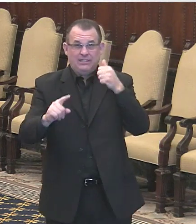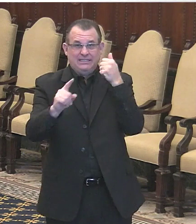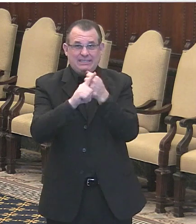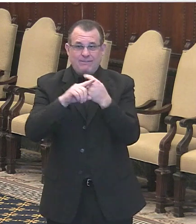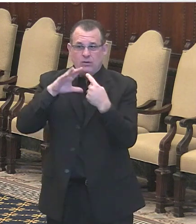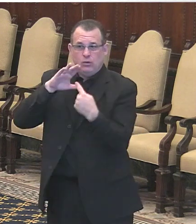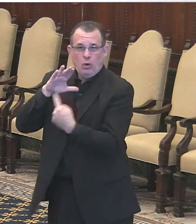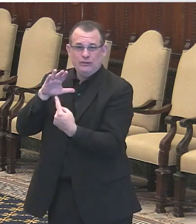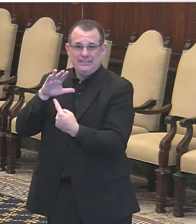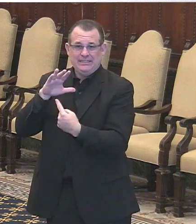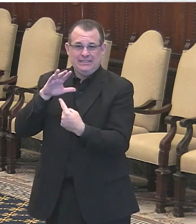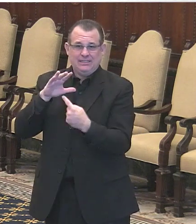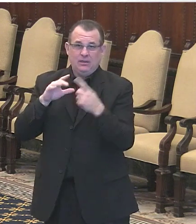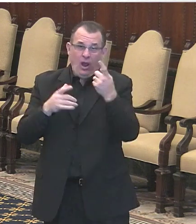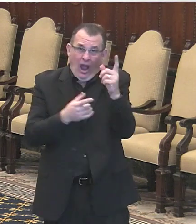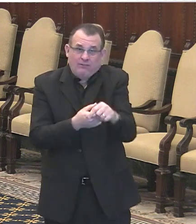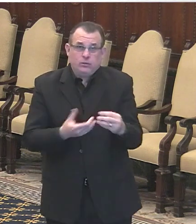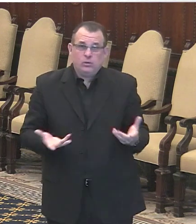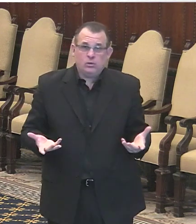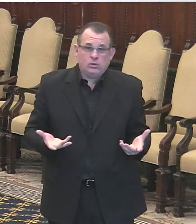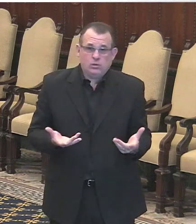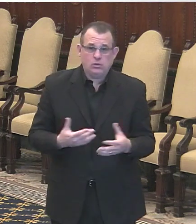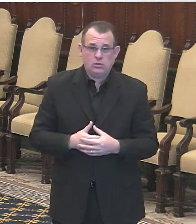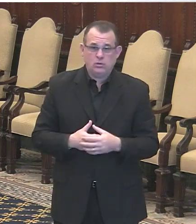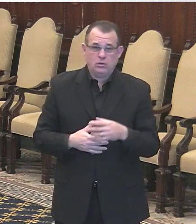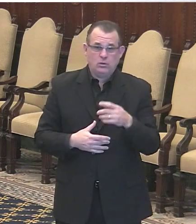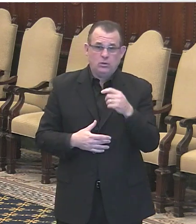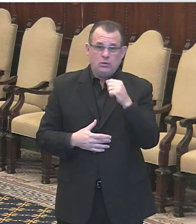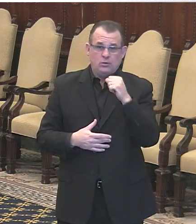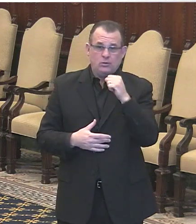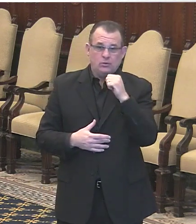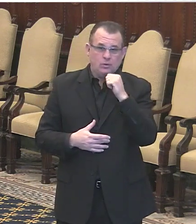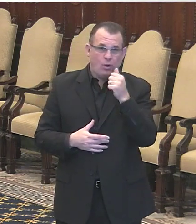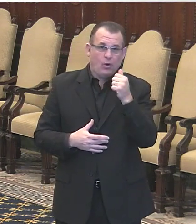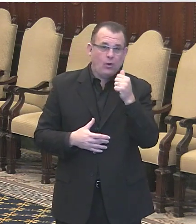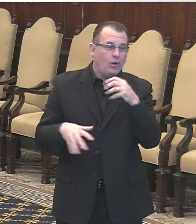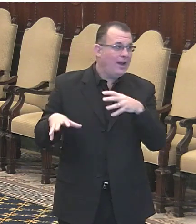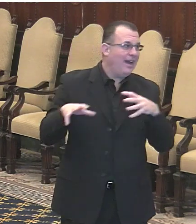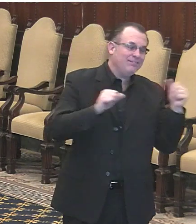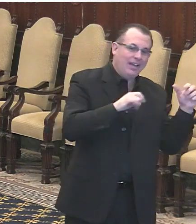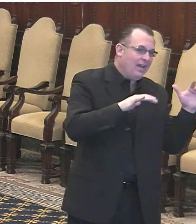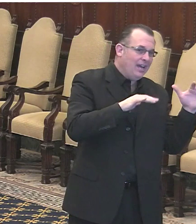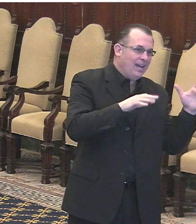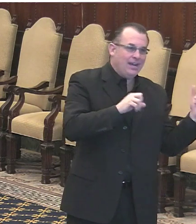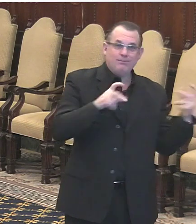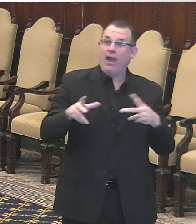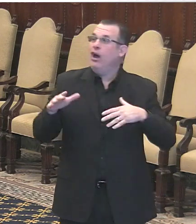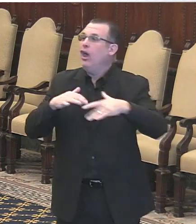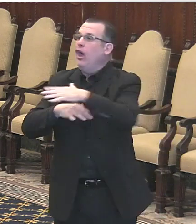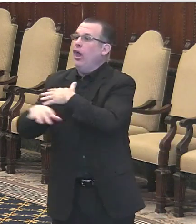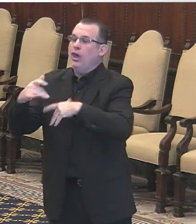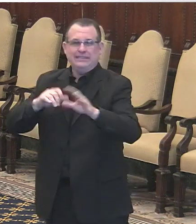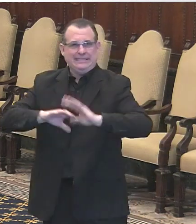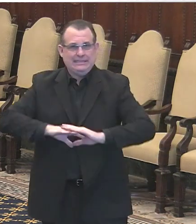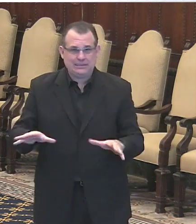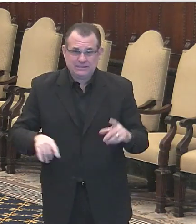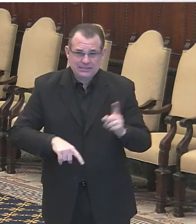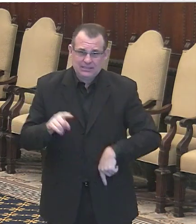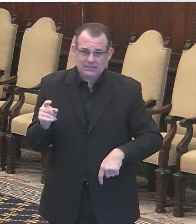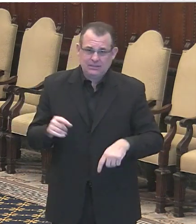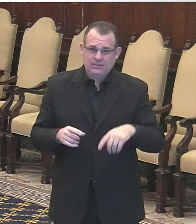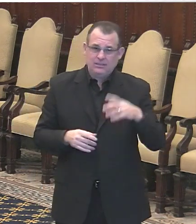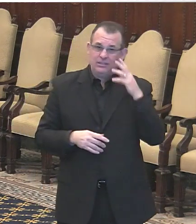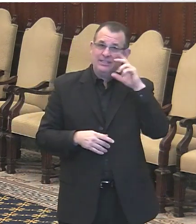yourself in a place where you're not coming into contact with others. Can we get that from the Department of Health? Because it is a real